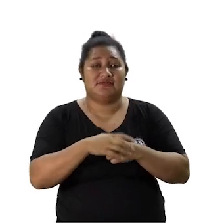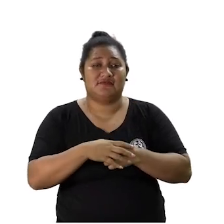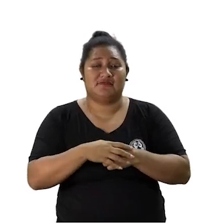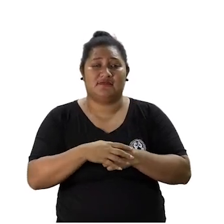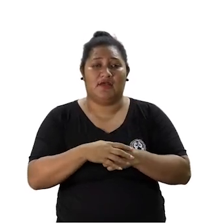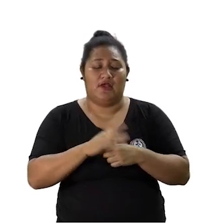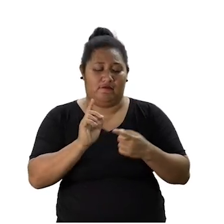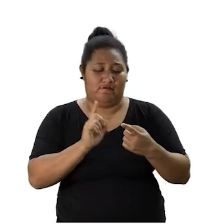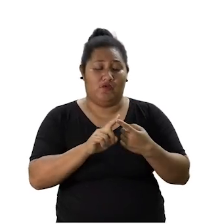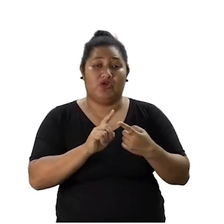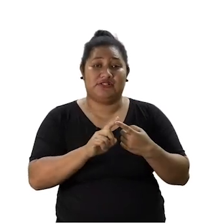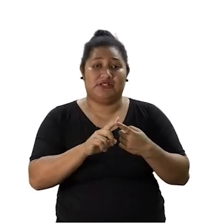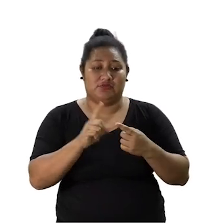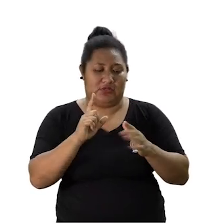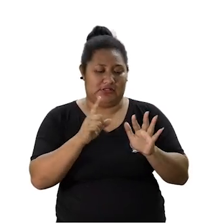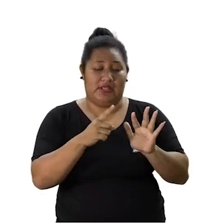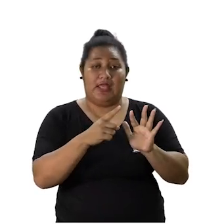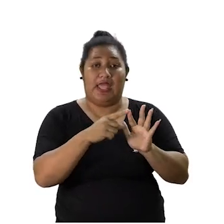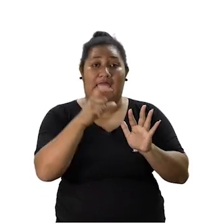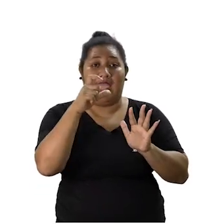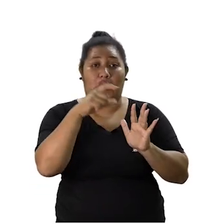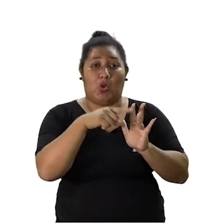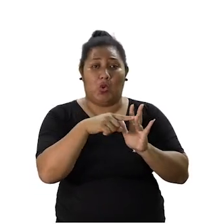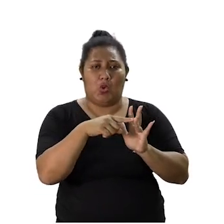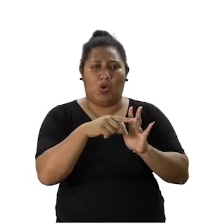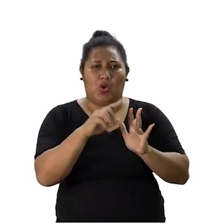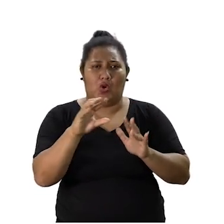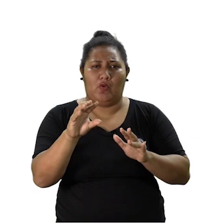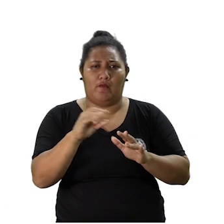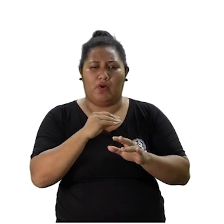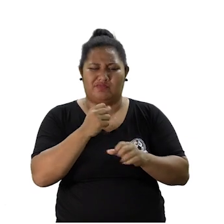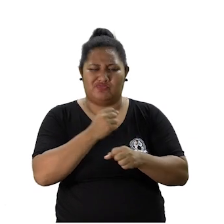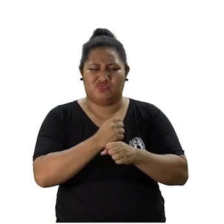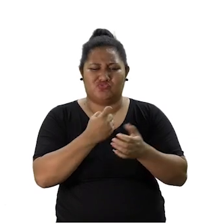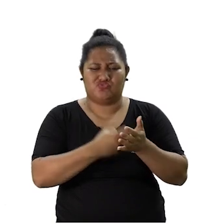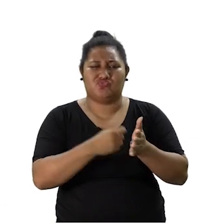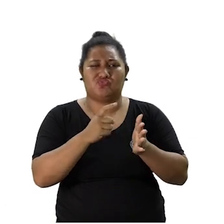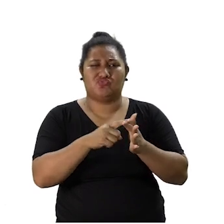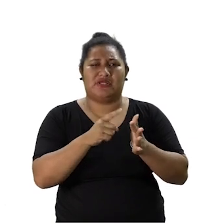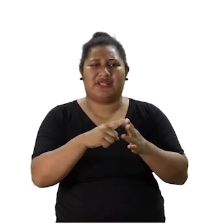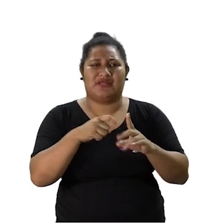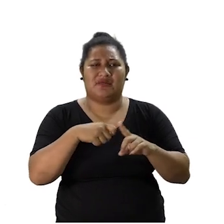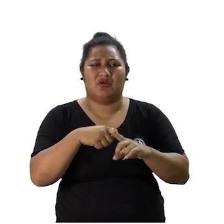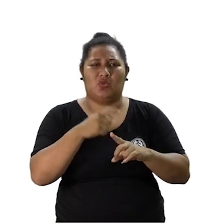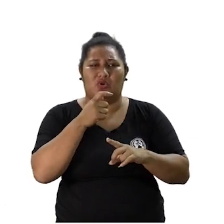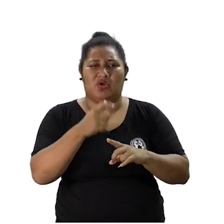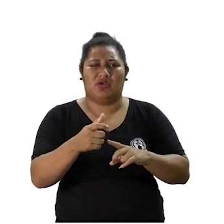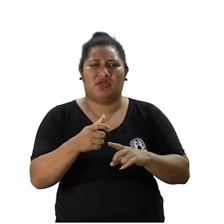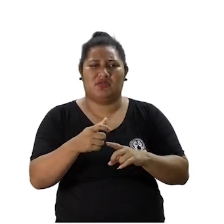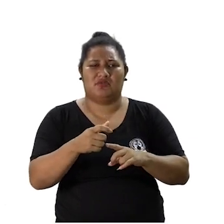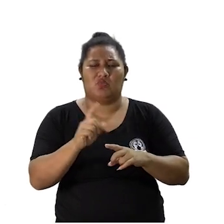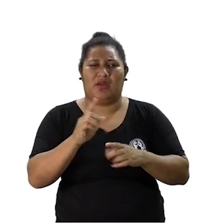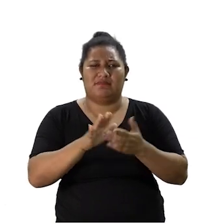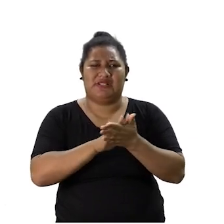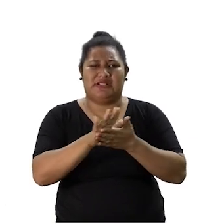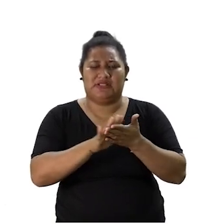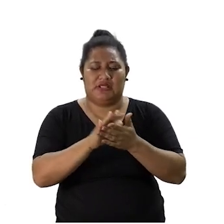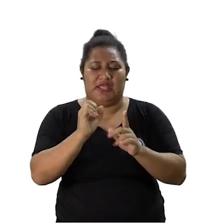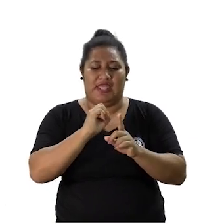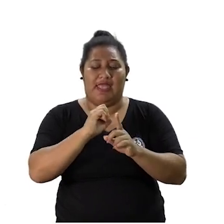The first one, eco, comes from the Greek word oikos, meaning